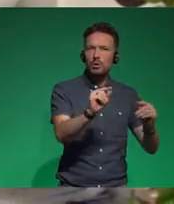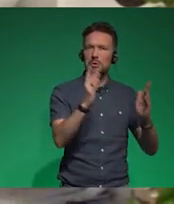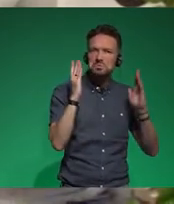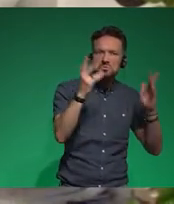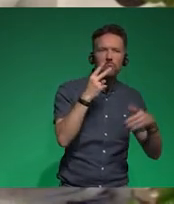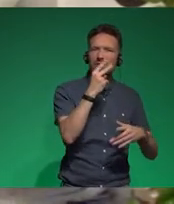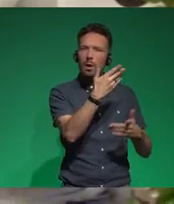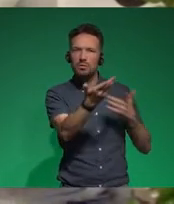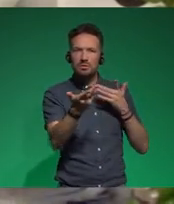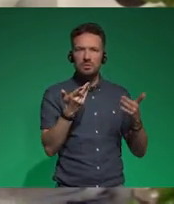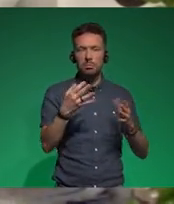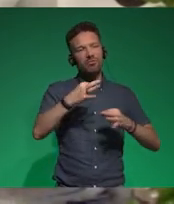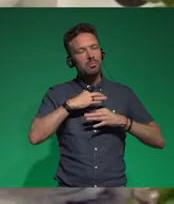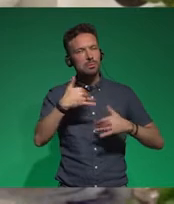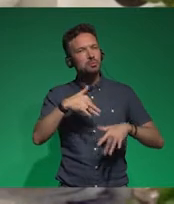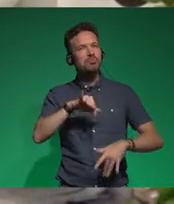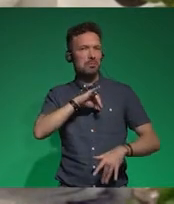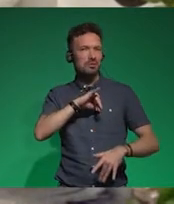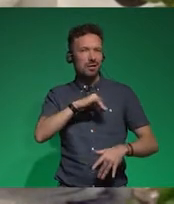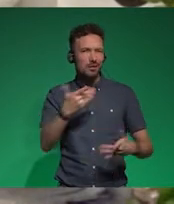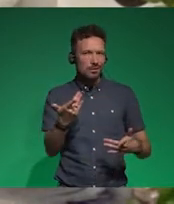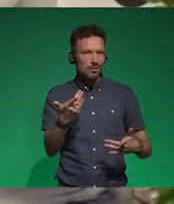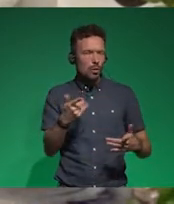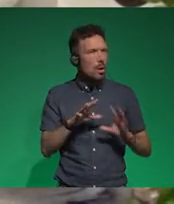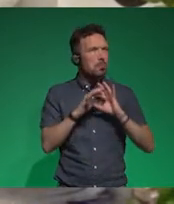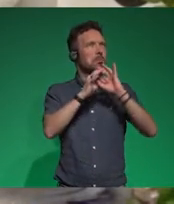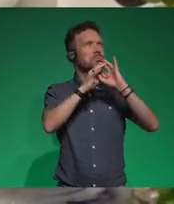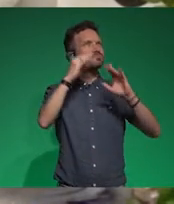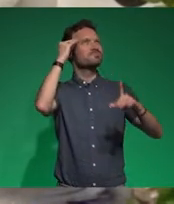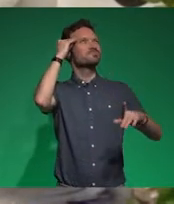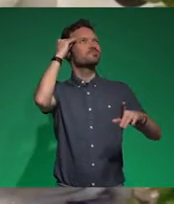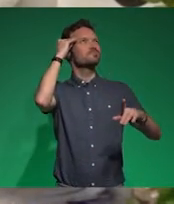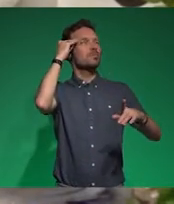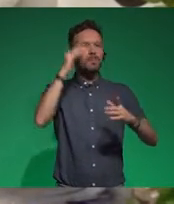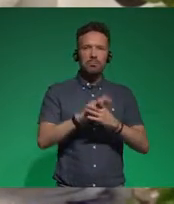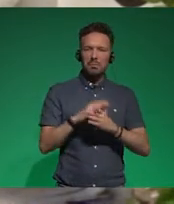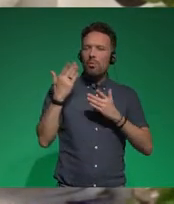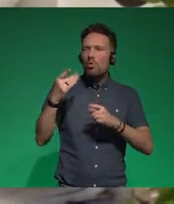for history and memory, and especially the empty landscape, actually.